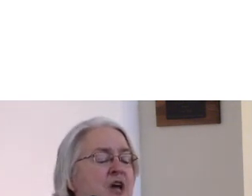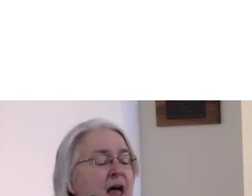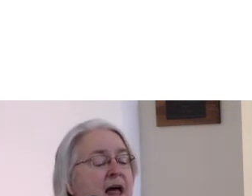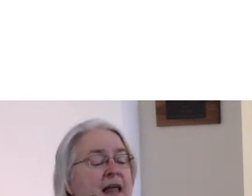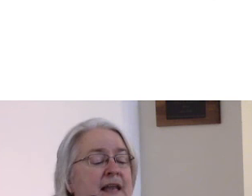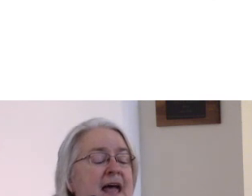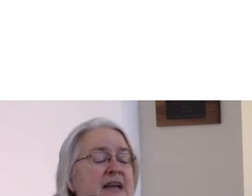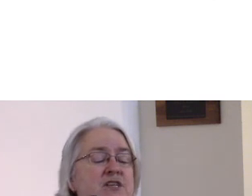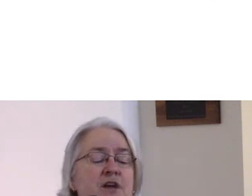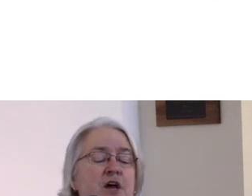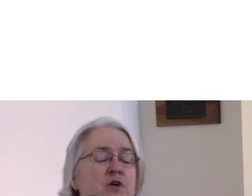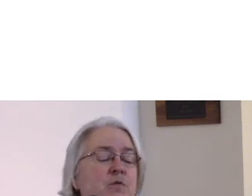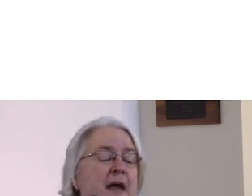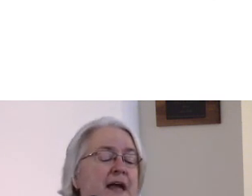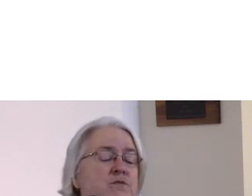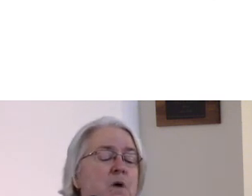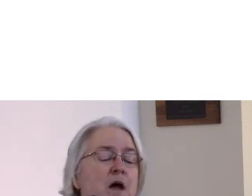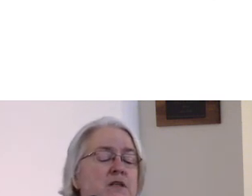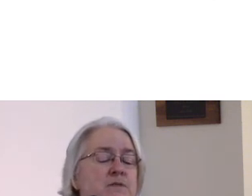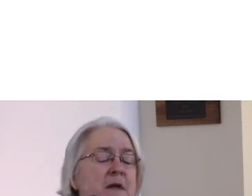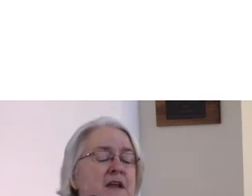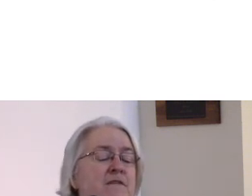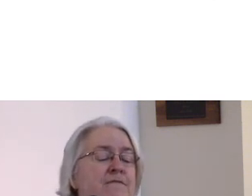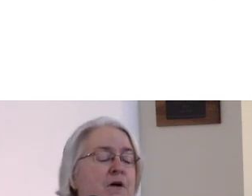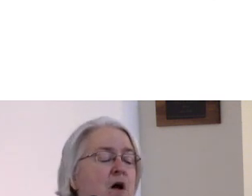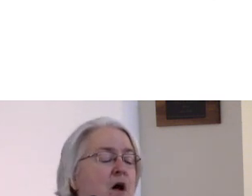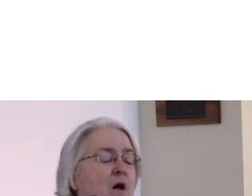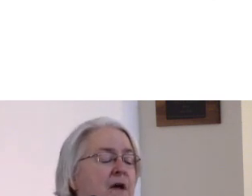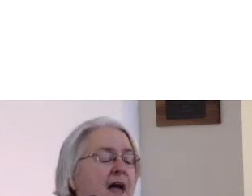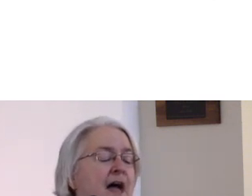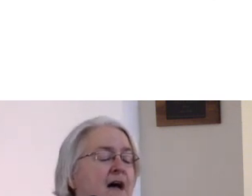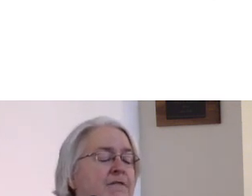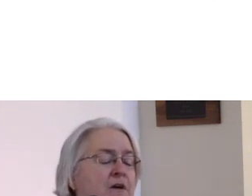range. Let the great world spin